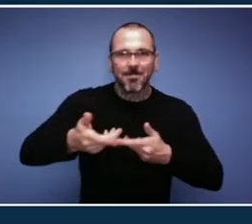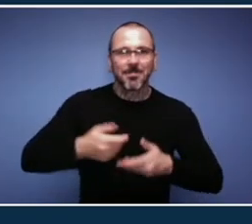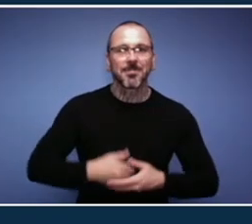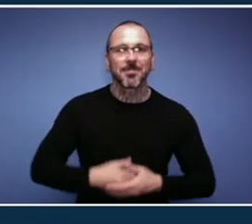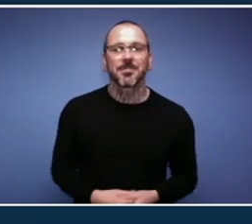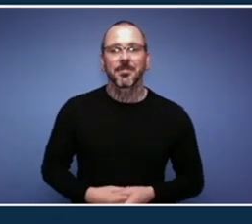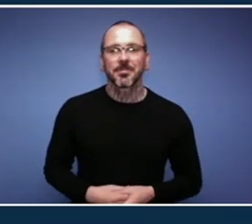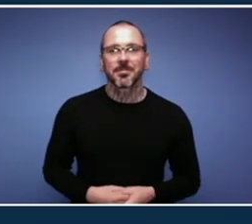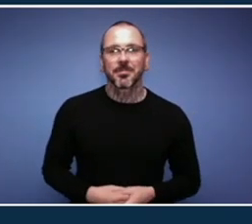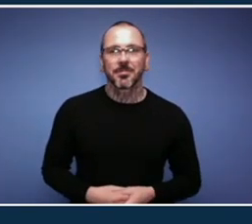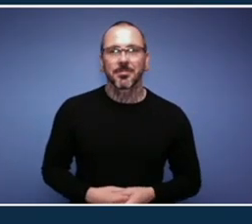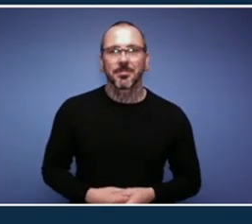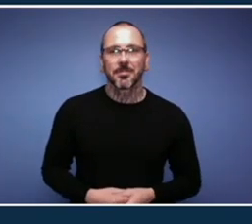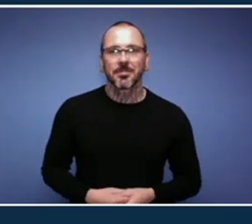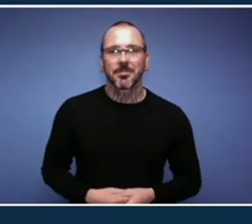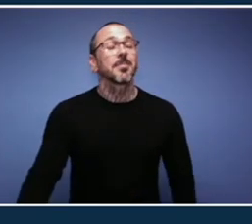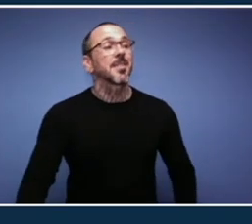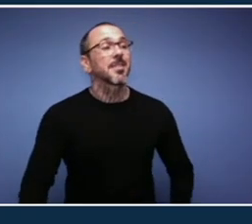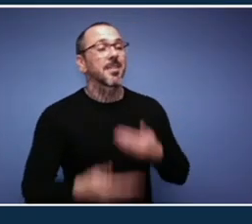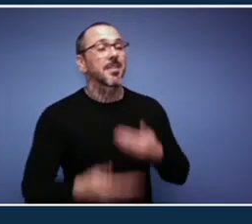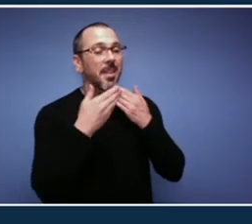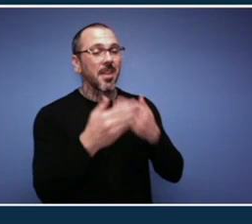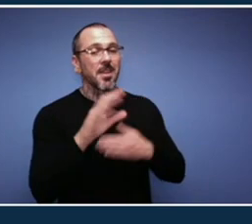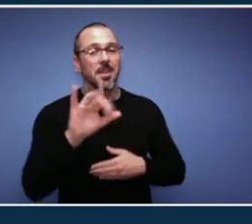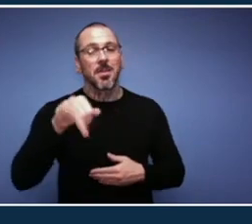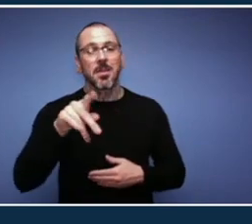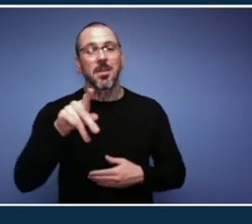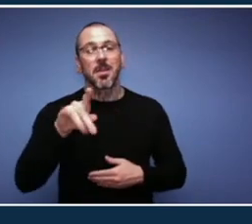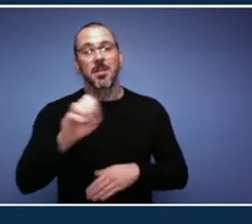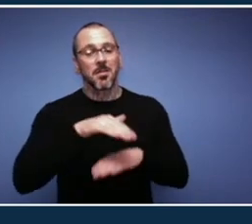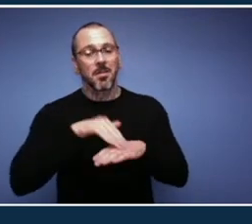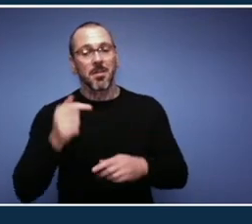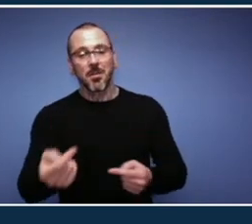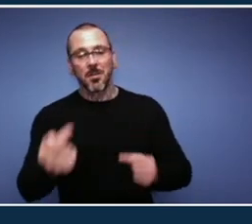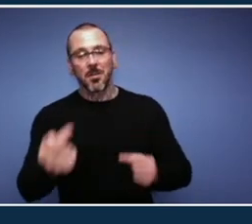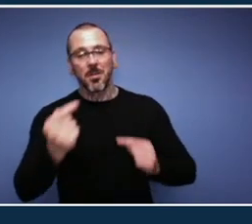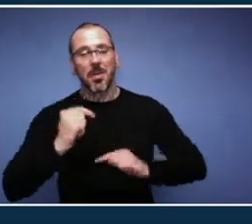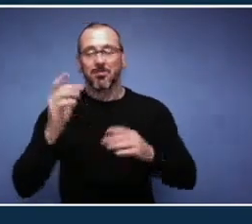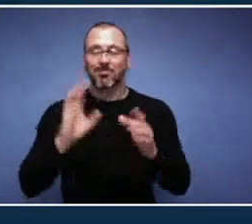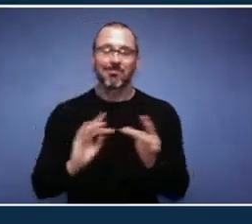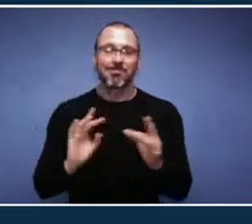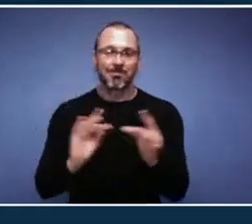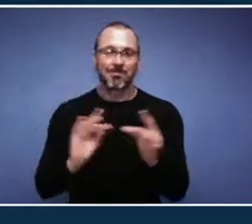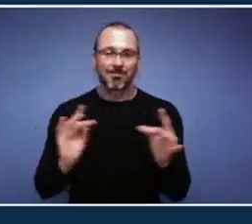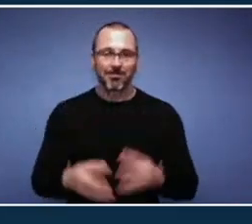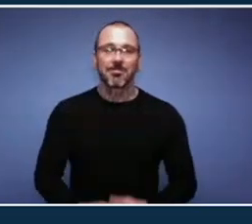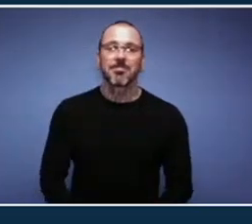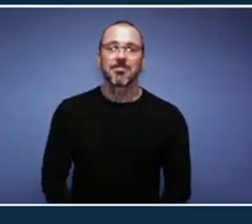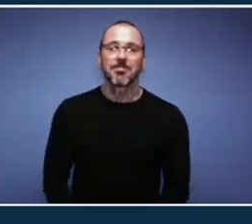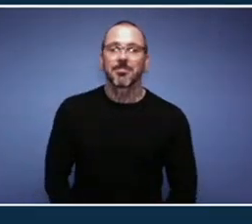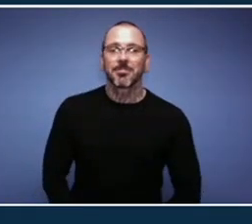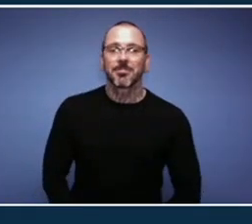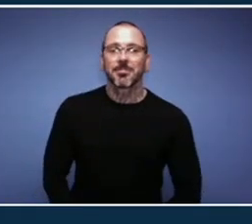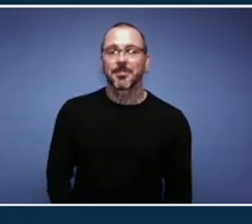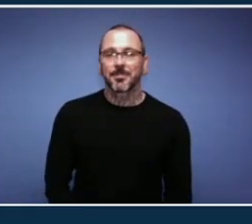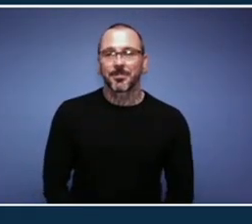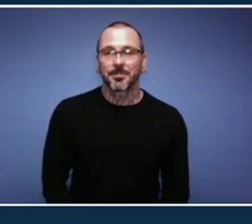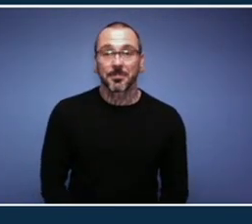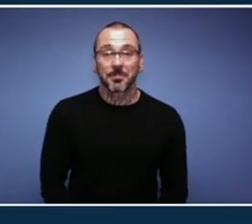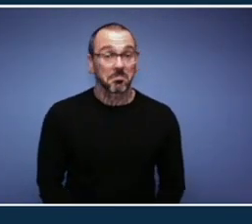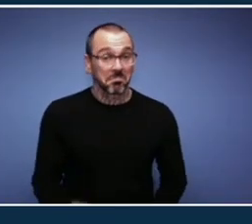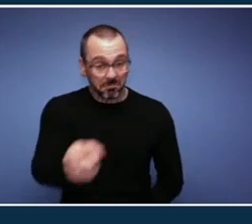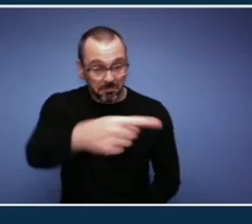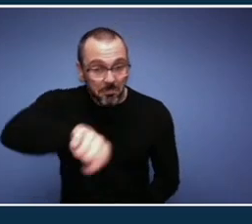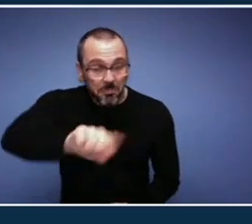Yeah, so thank you again, Jake, for inviting us to speak today. Yeah. And I hope that anyone who's interested in